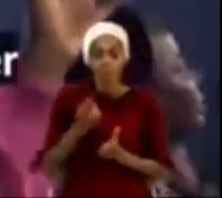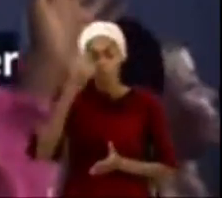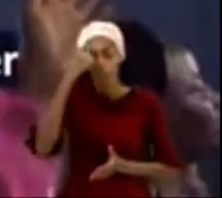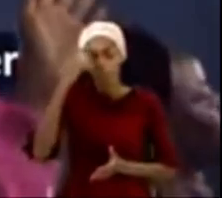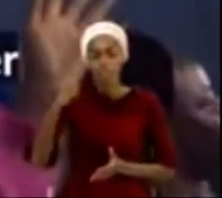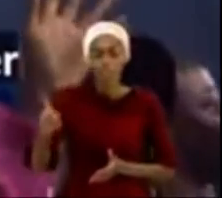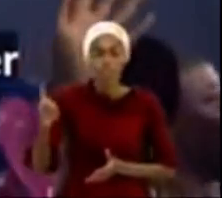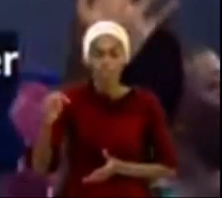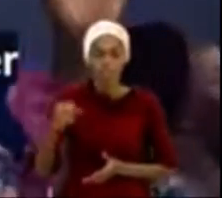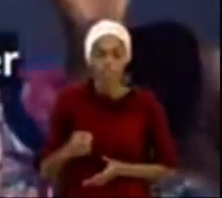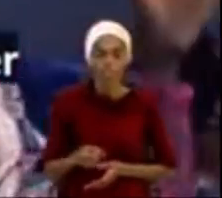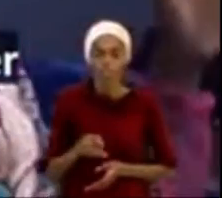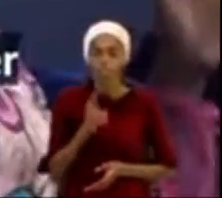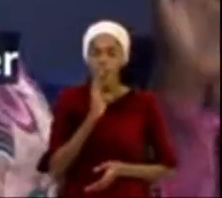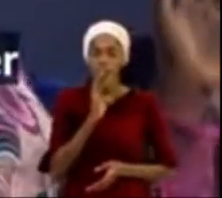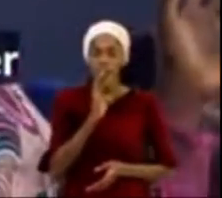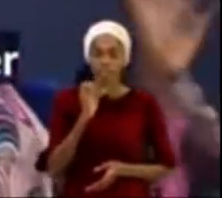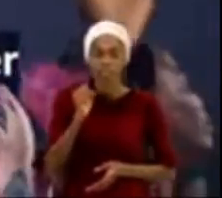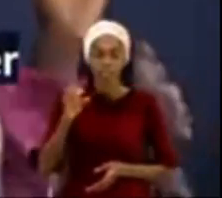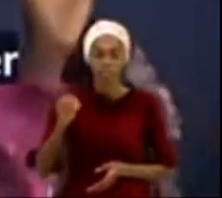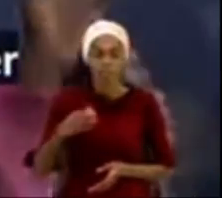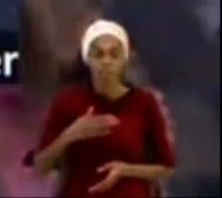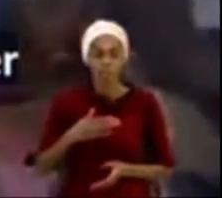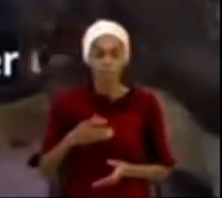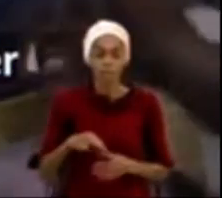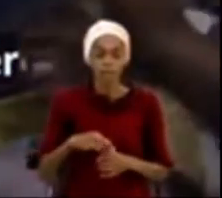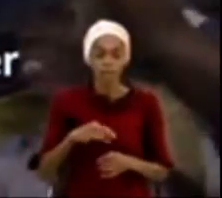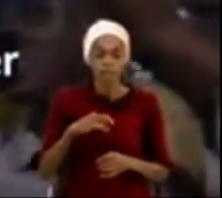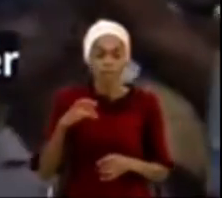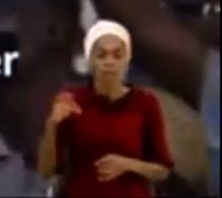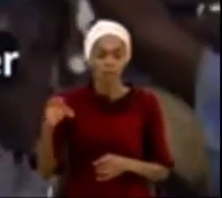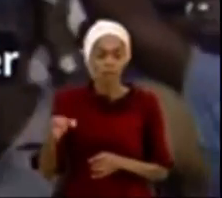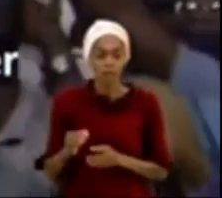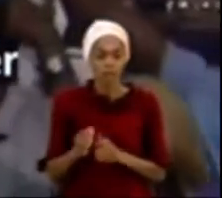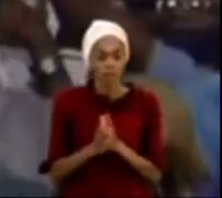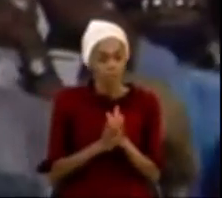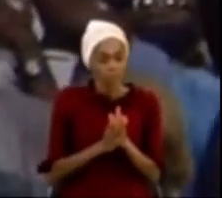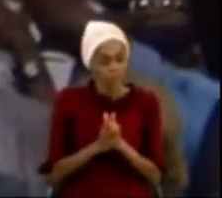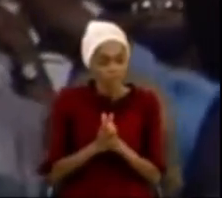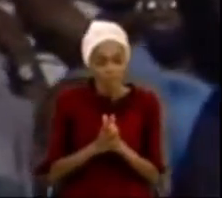soul longeth after